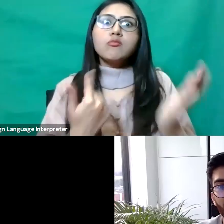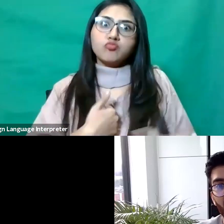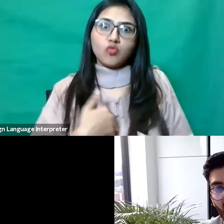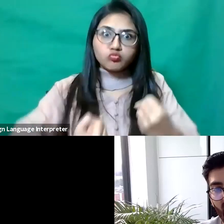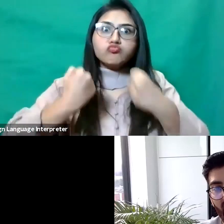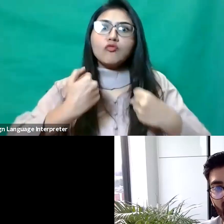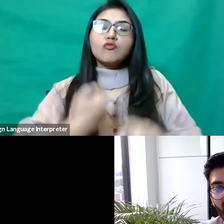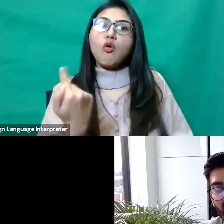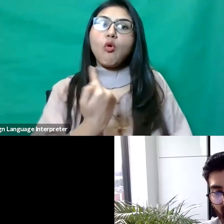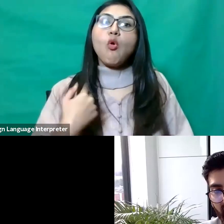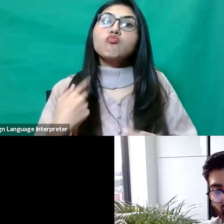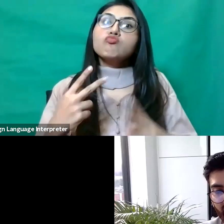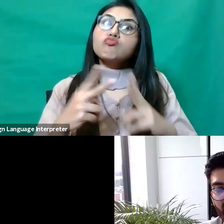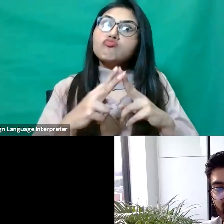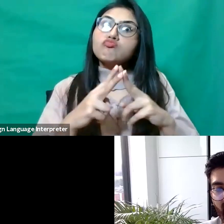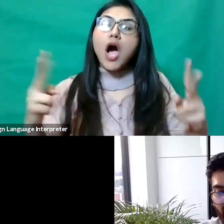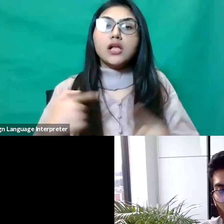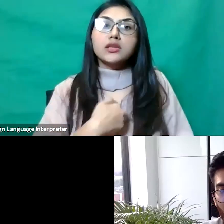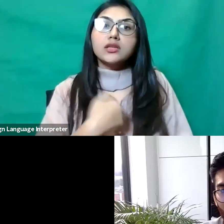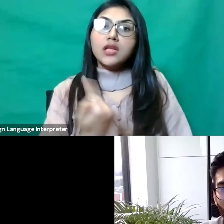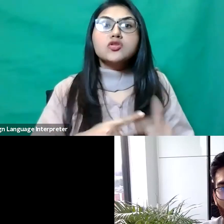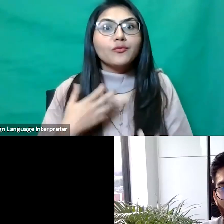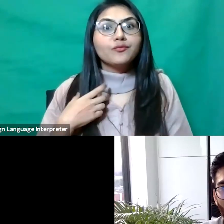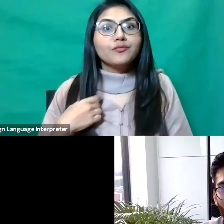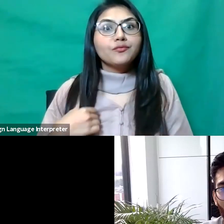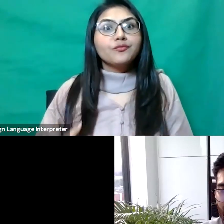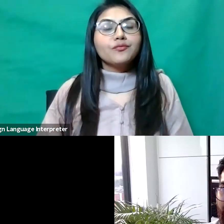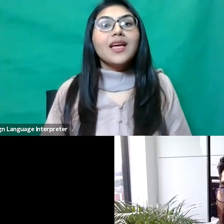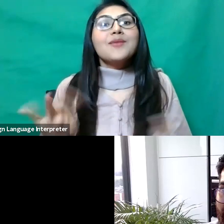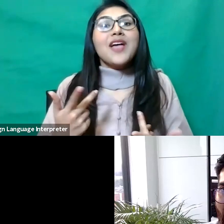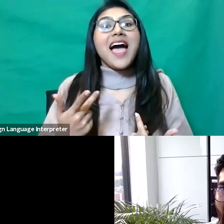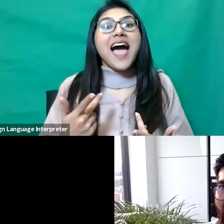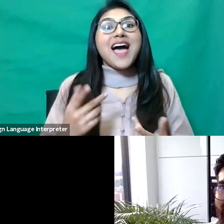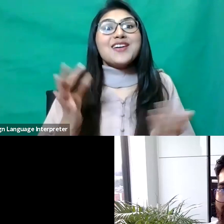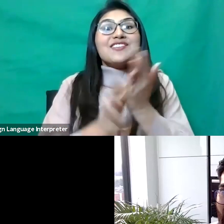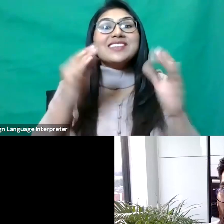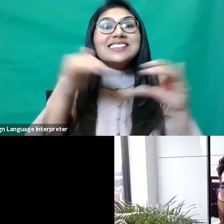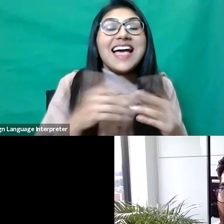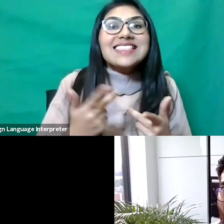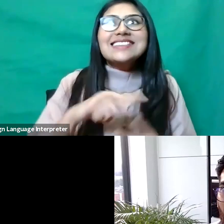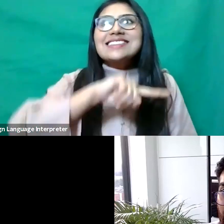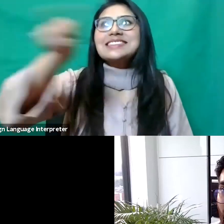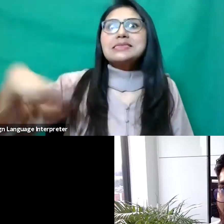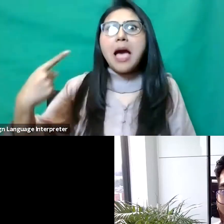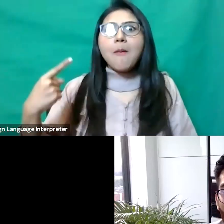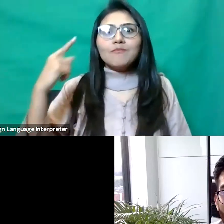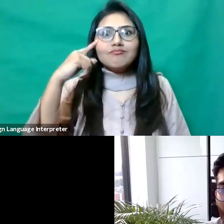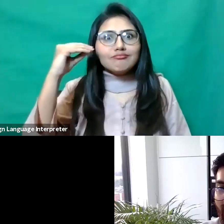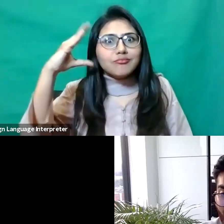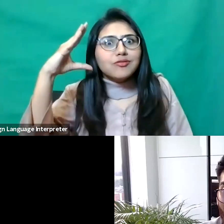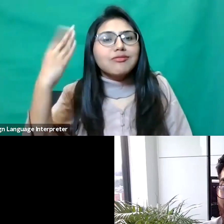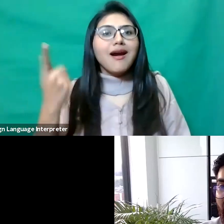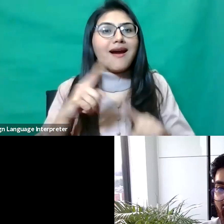lifestyle. But in university, everyone is like mature, and they understand who you are.